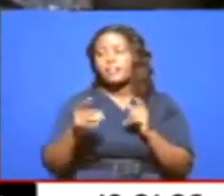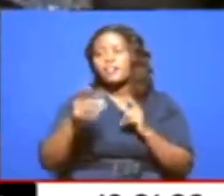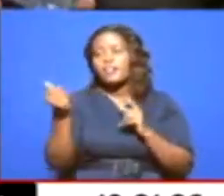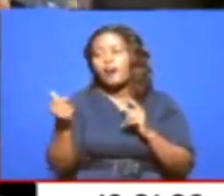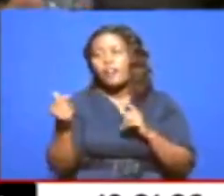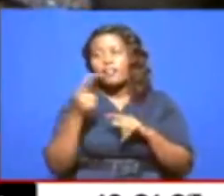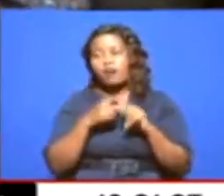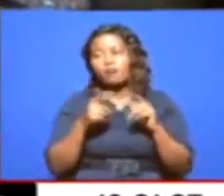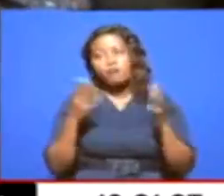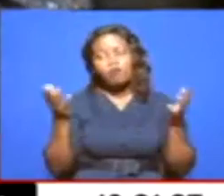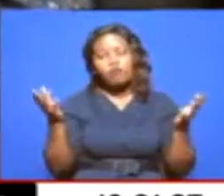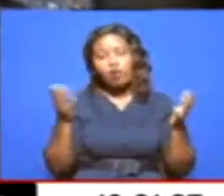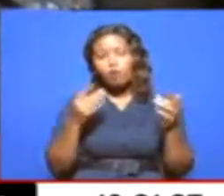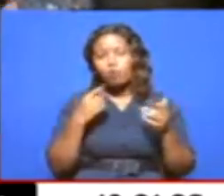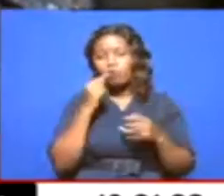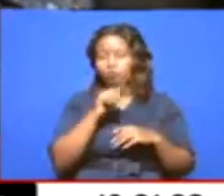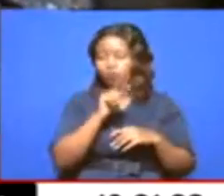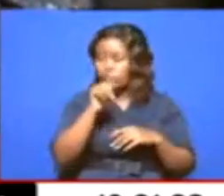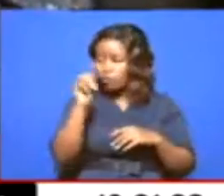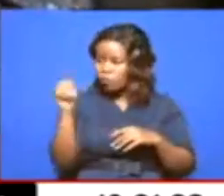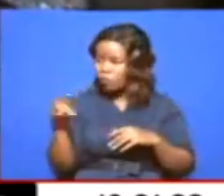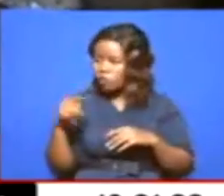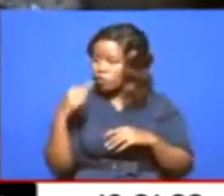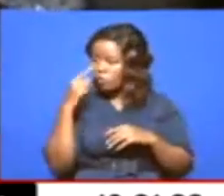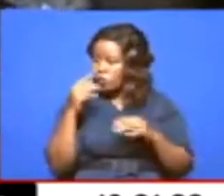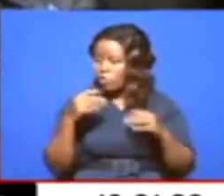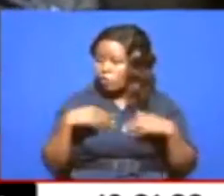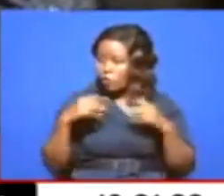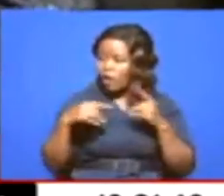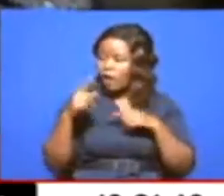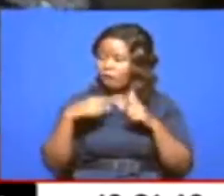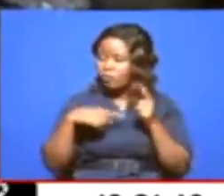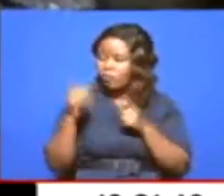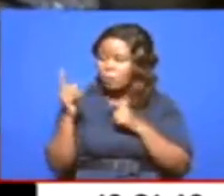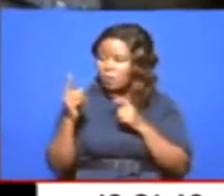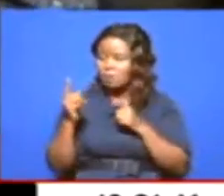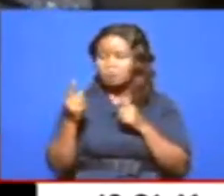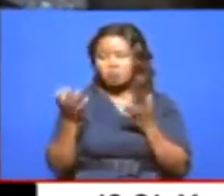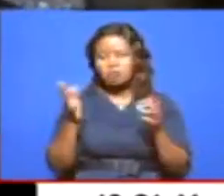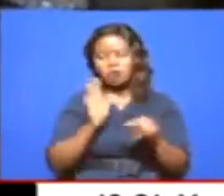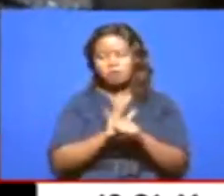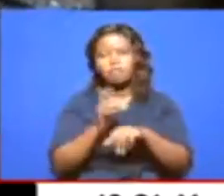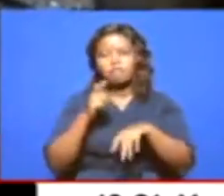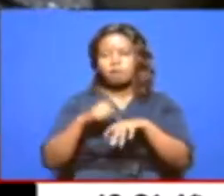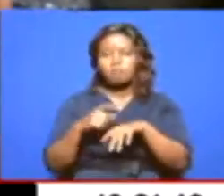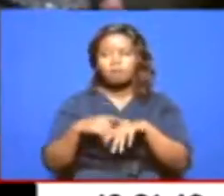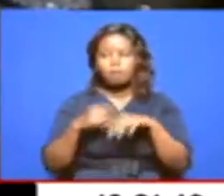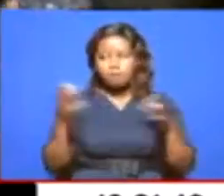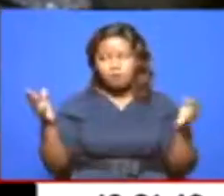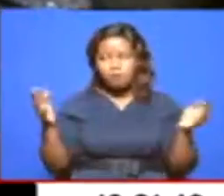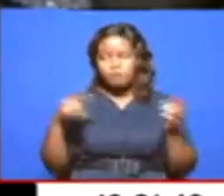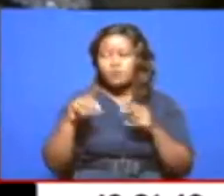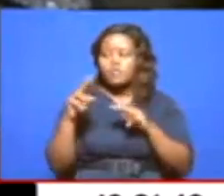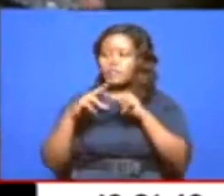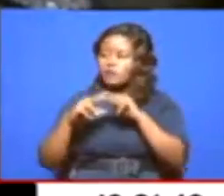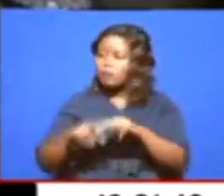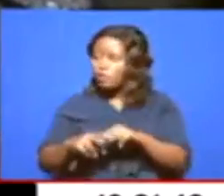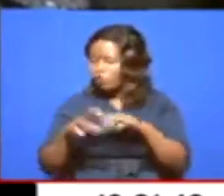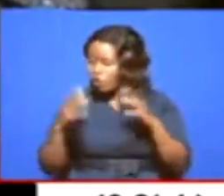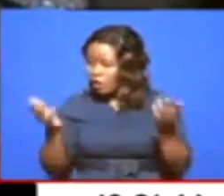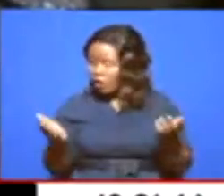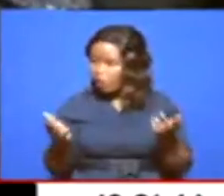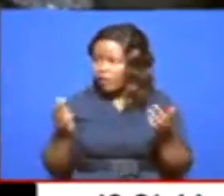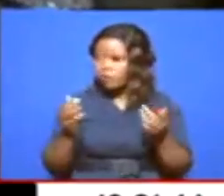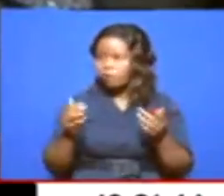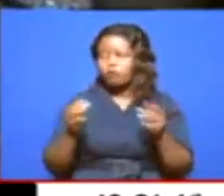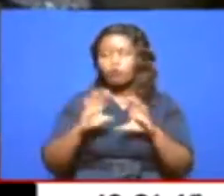for those who have won the series. So that one now will also depend on the World Athletics, how might they are going. When they are